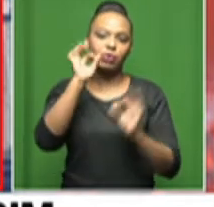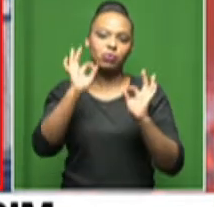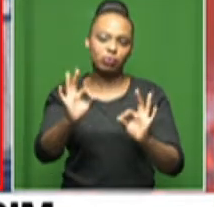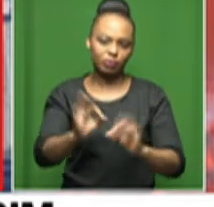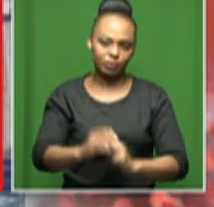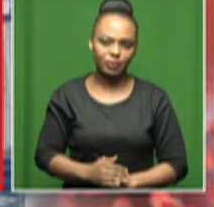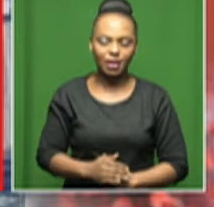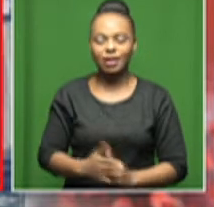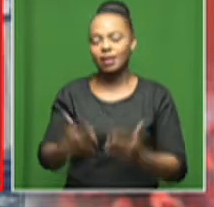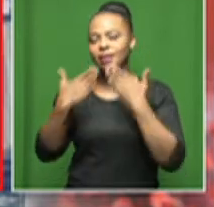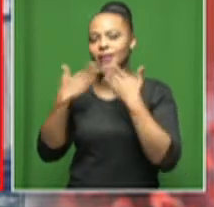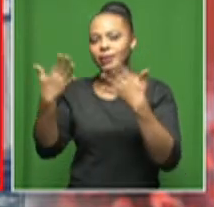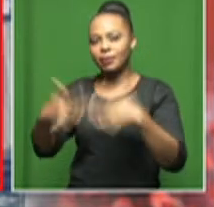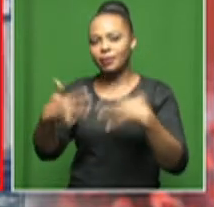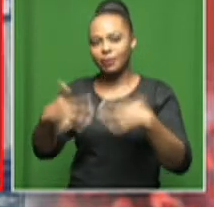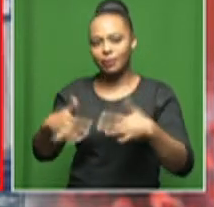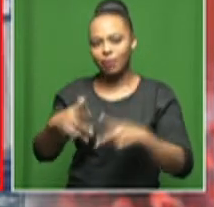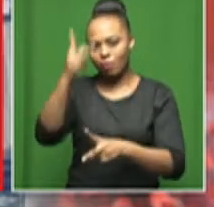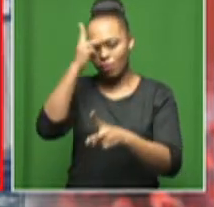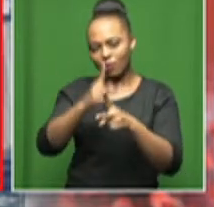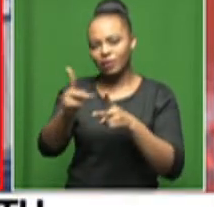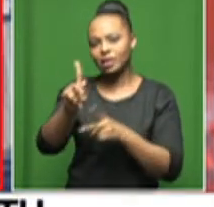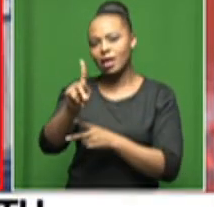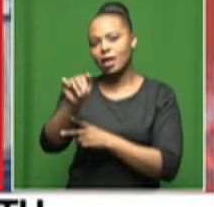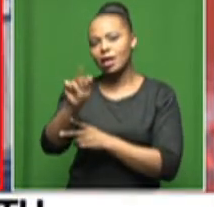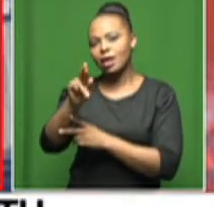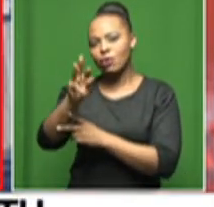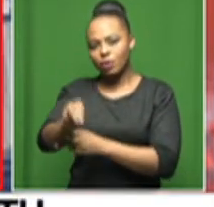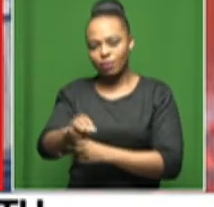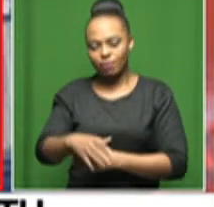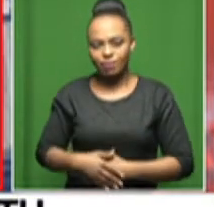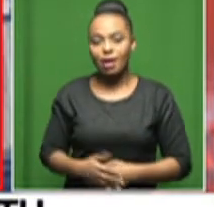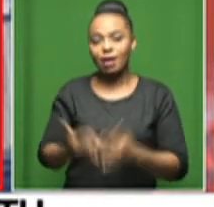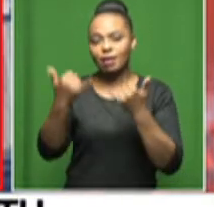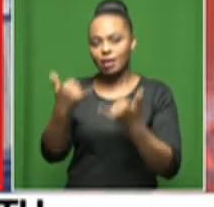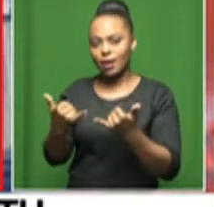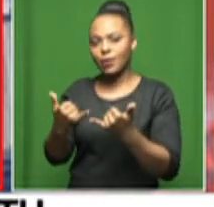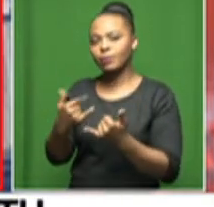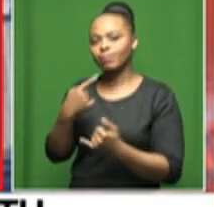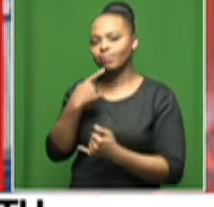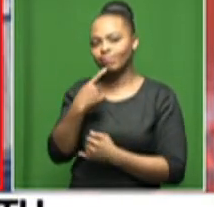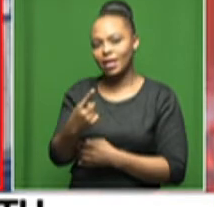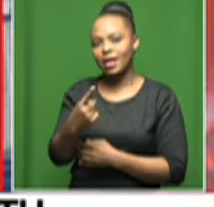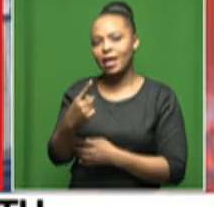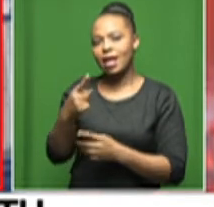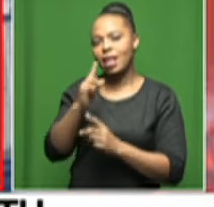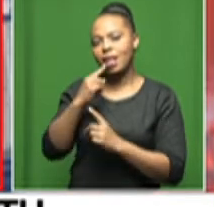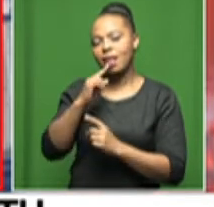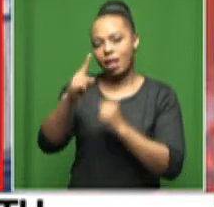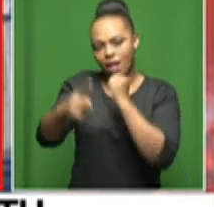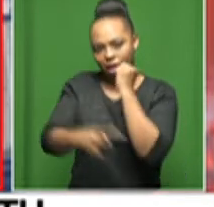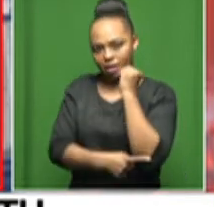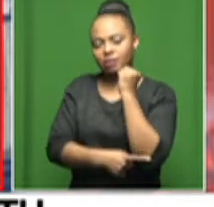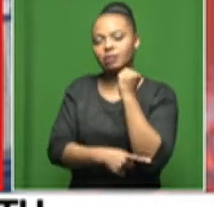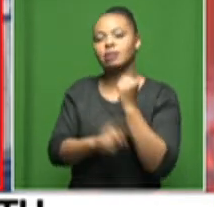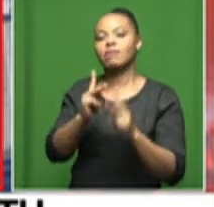Thank you very much, Professor Abdul Karim. Let me then say I will give the last final comments, and then we're